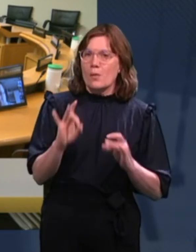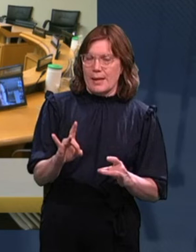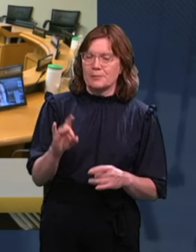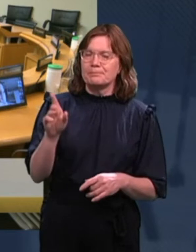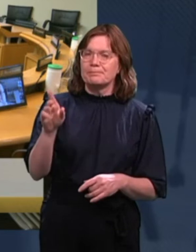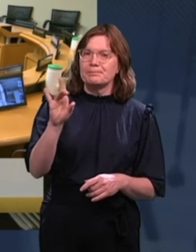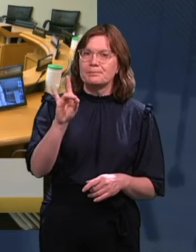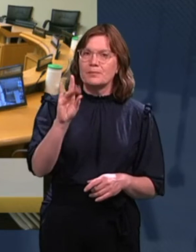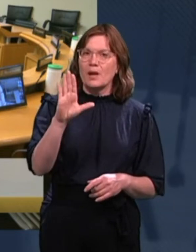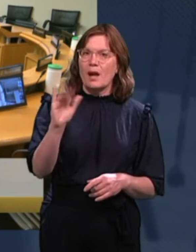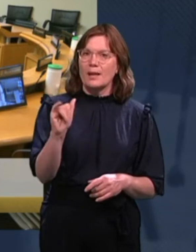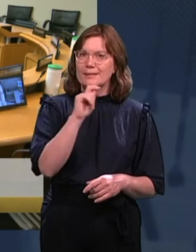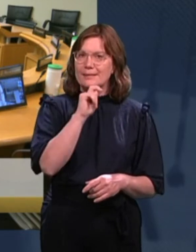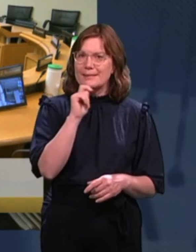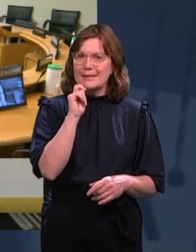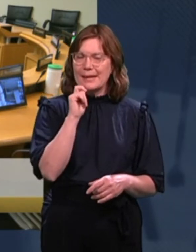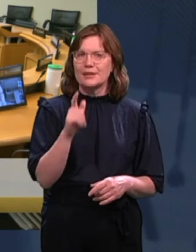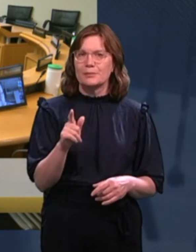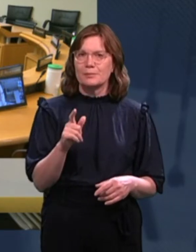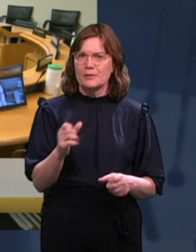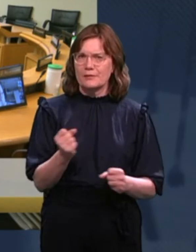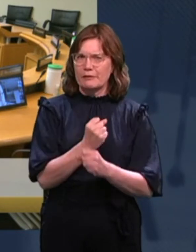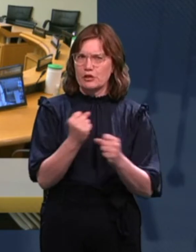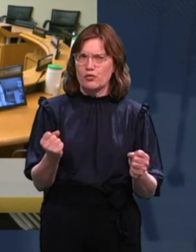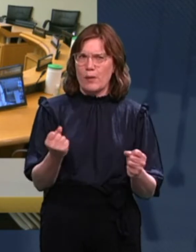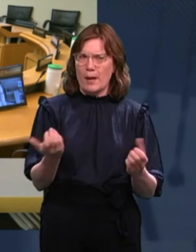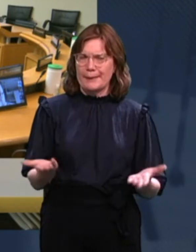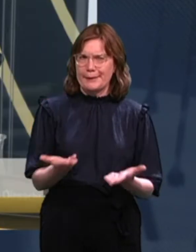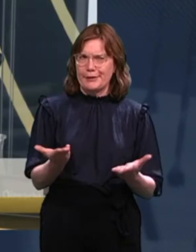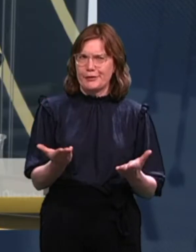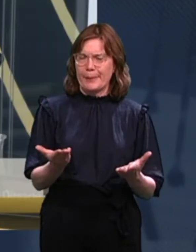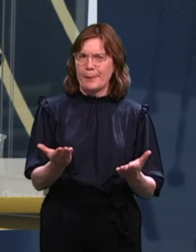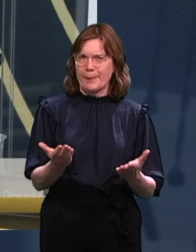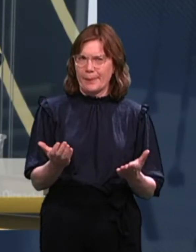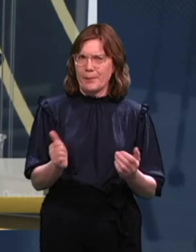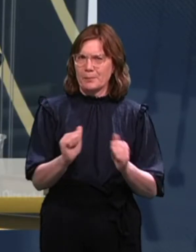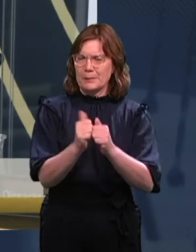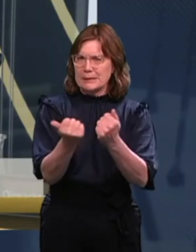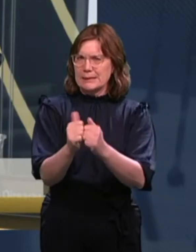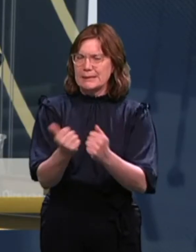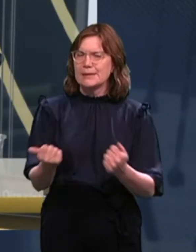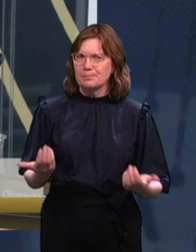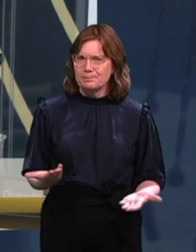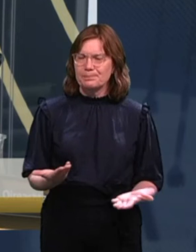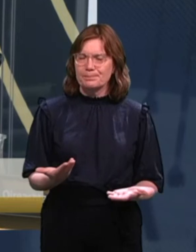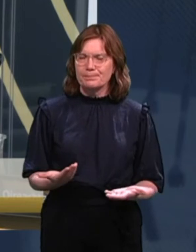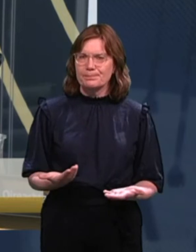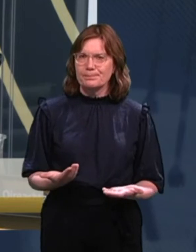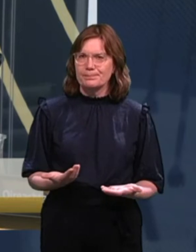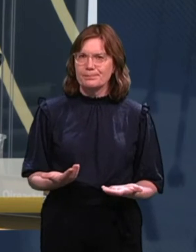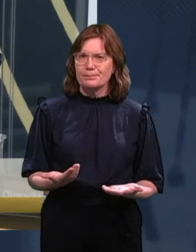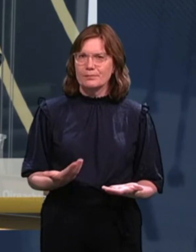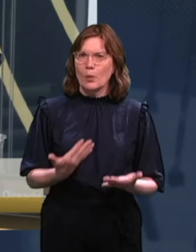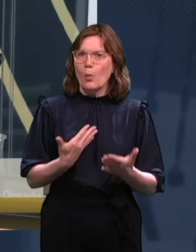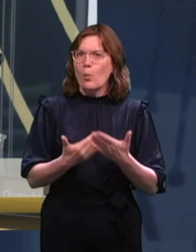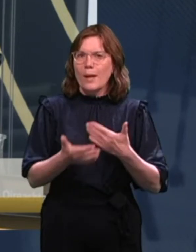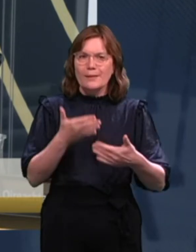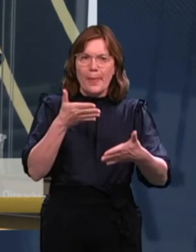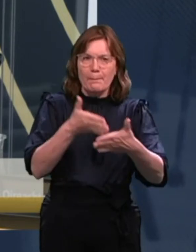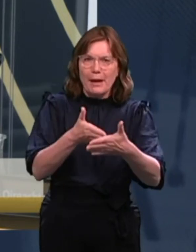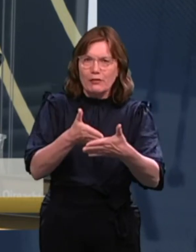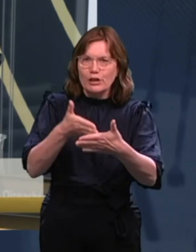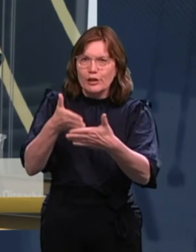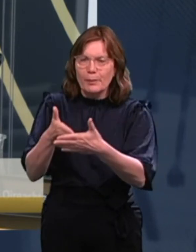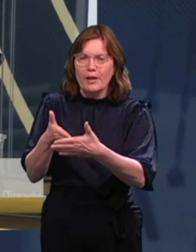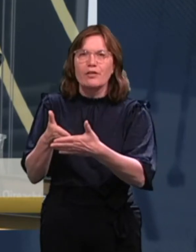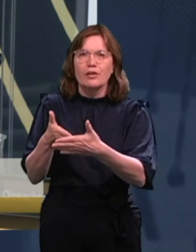have, and I think it's coming across very strong at the meeting, is the getting in, what are the barriers